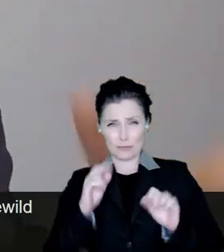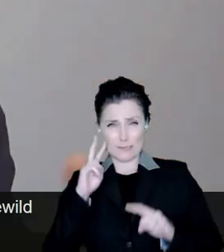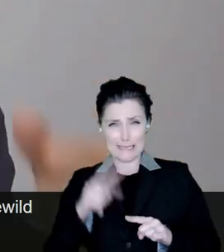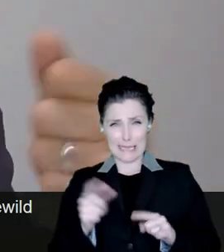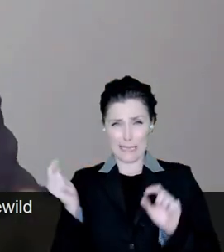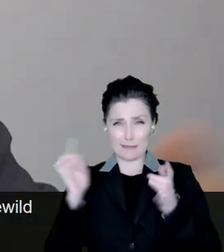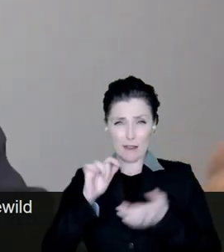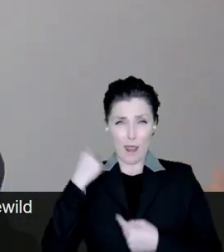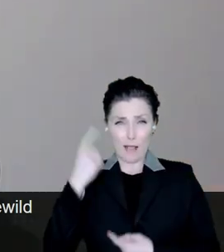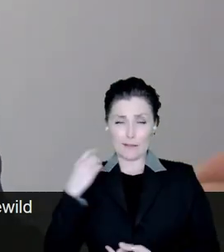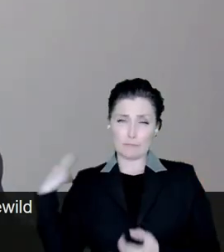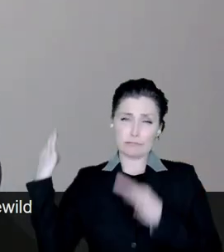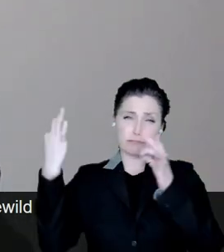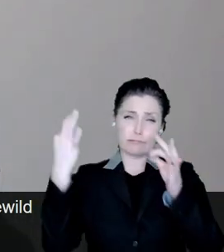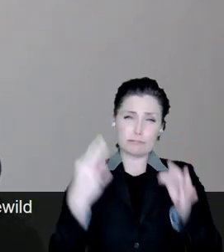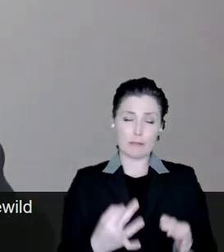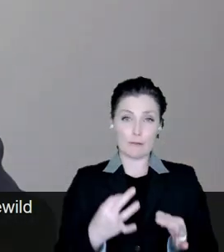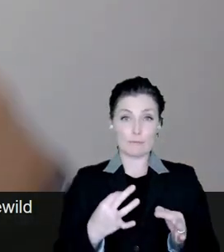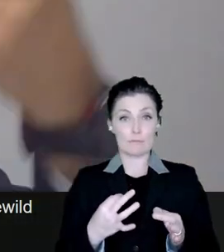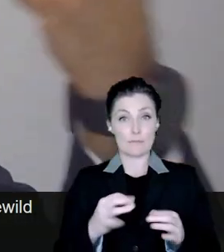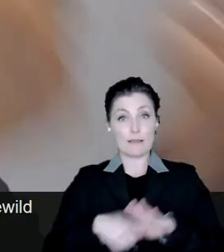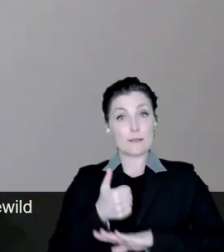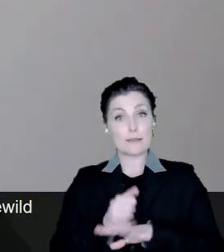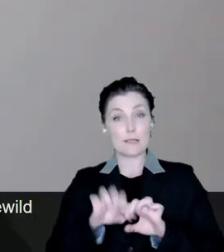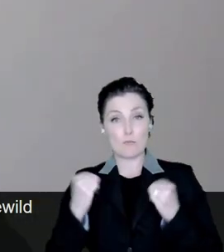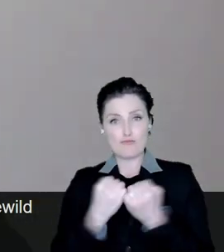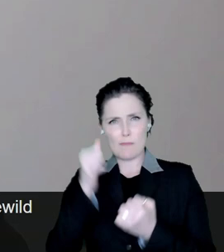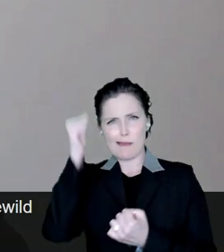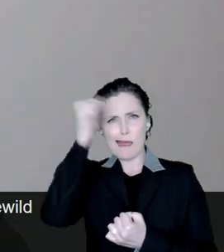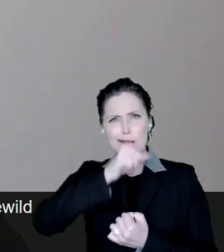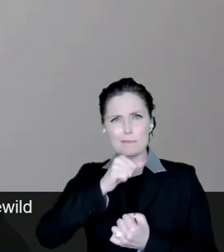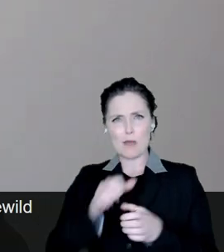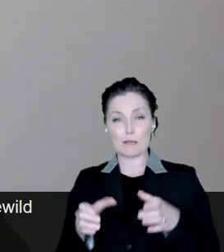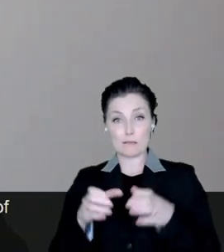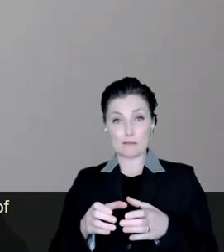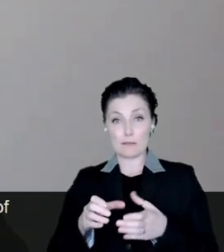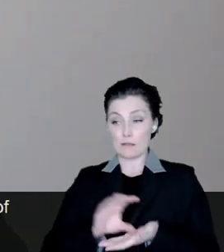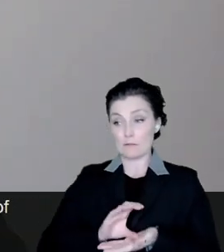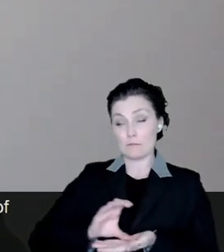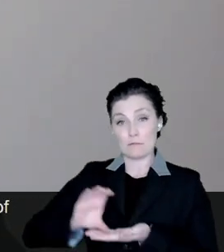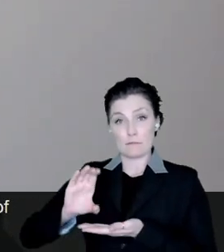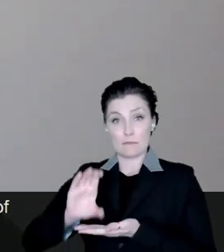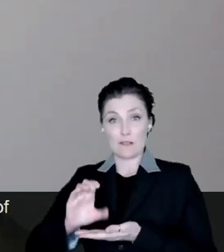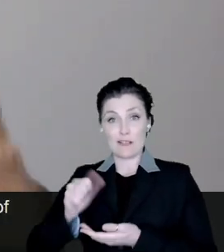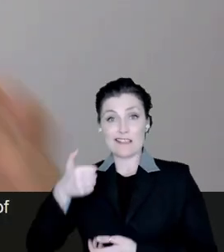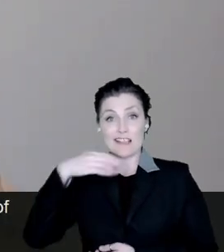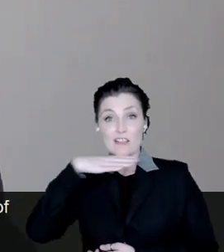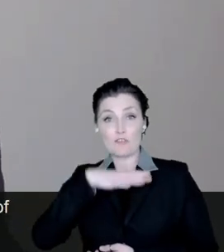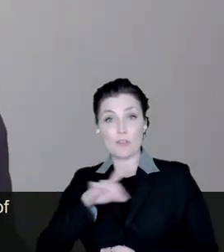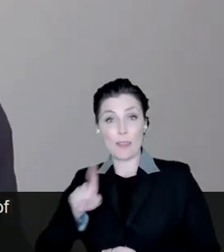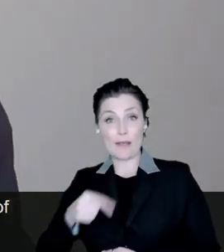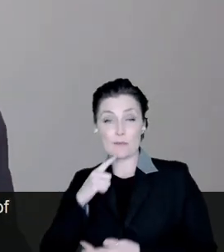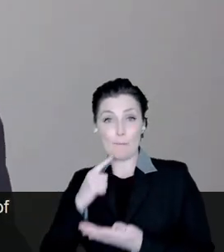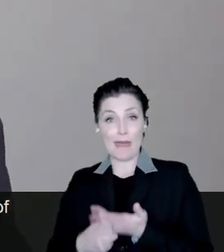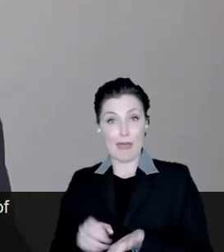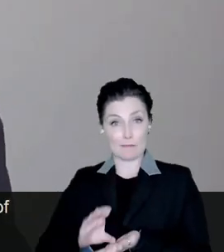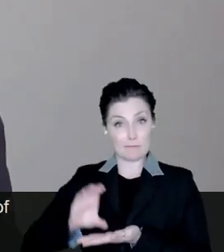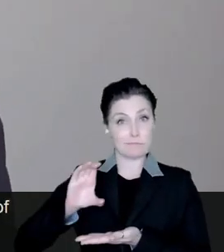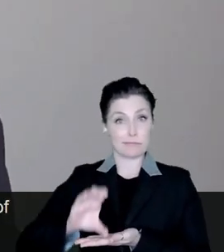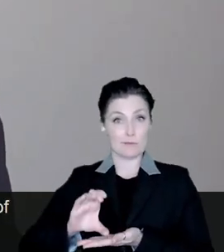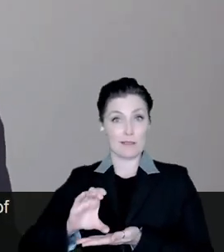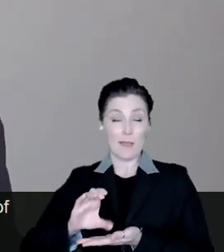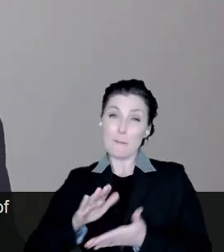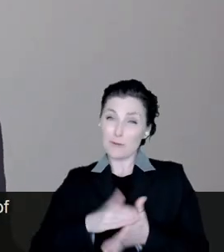set up a group of experts. We've put aside more than £600,000 worth of money because you're spot on about the importance